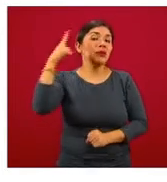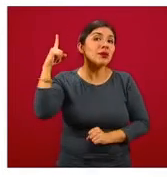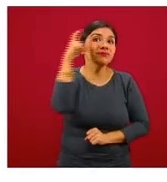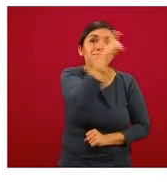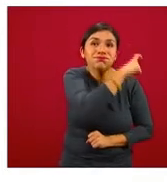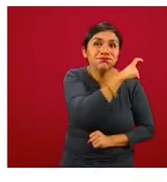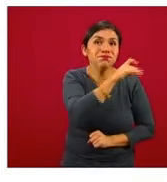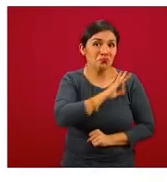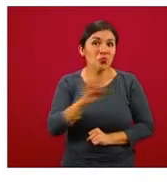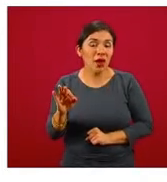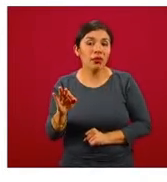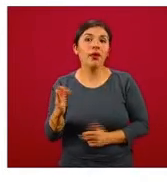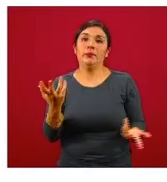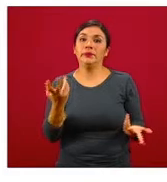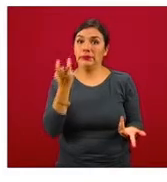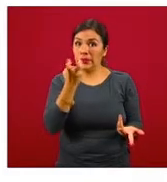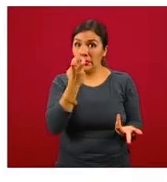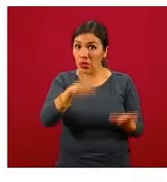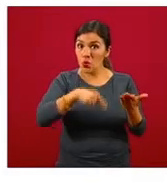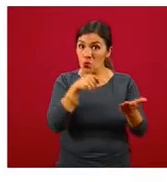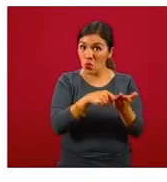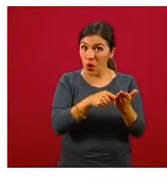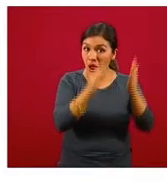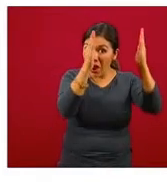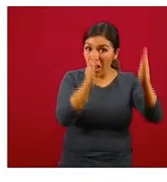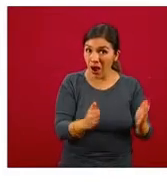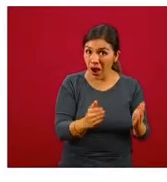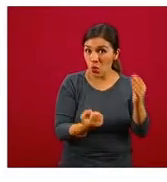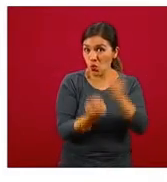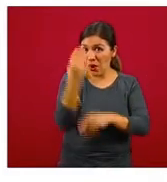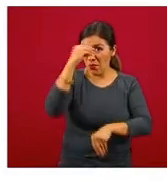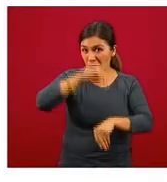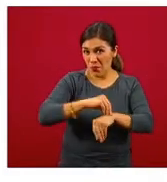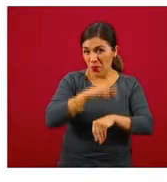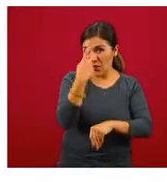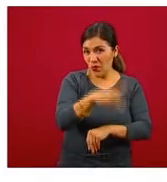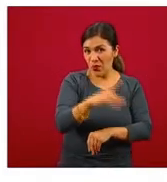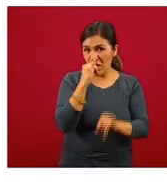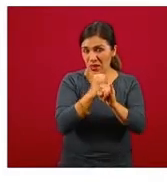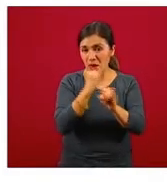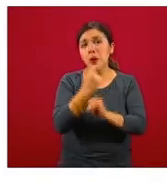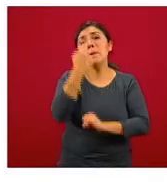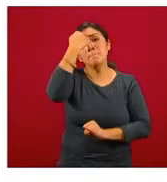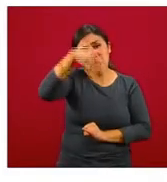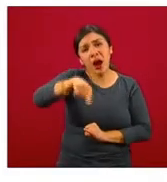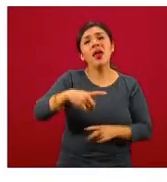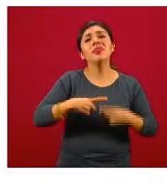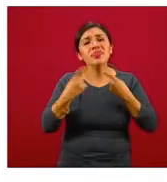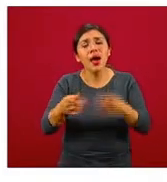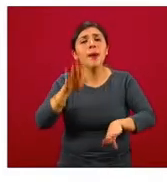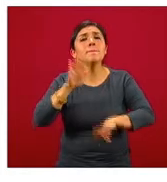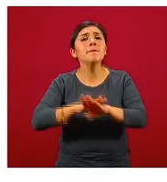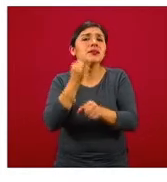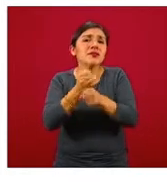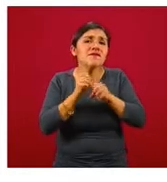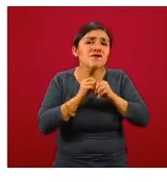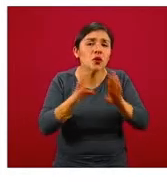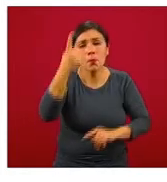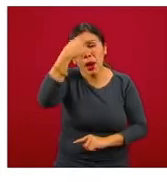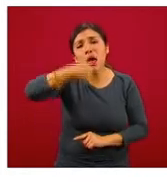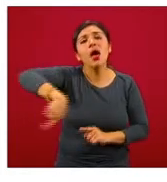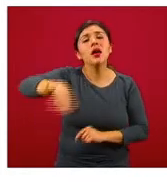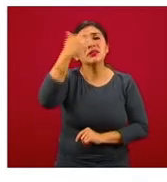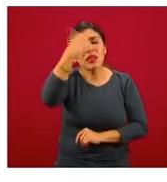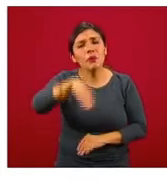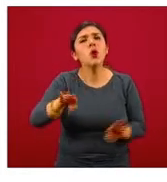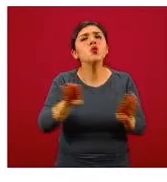complicaciones. higher risk Entonces, of developing complications. esta So sección this del part sitio of the se website diseña is para otorgar designed to más give more información, para saber a information dónde